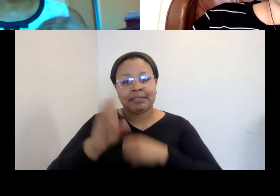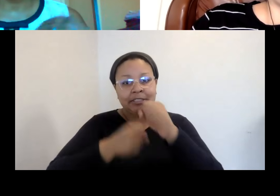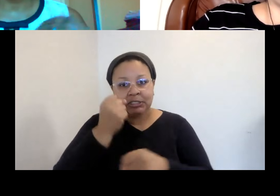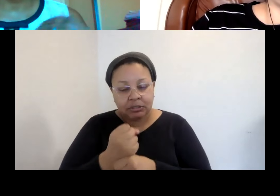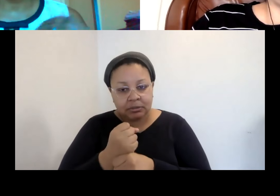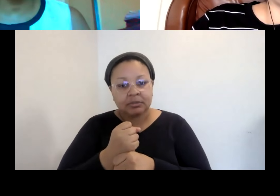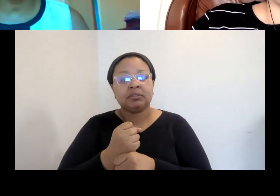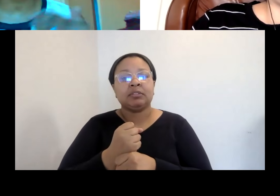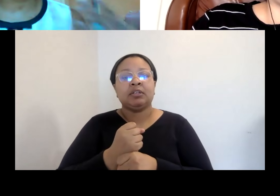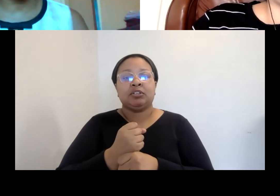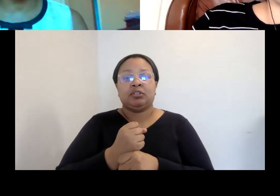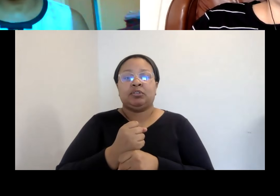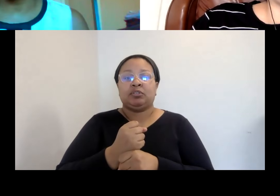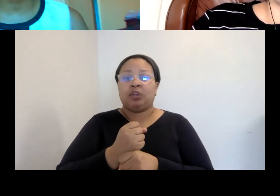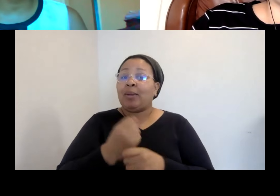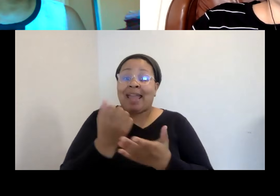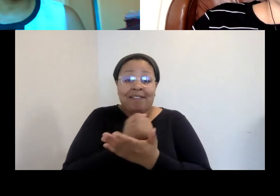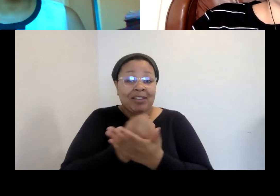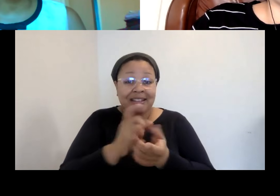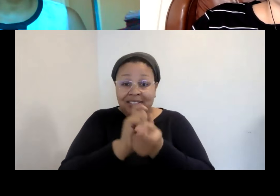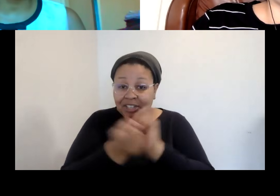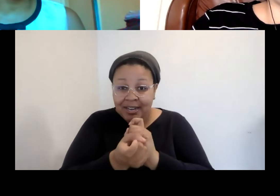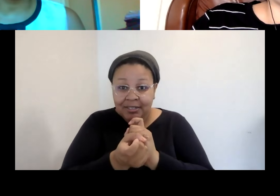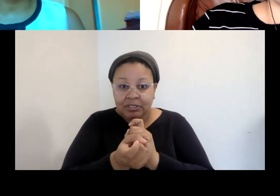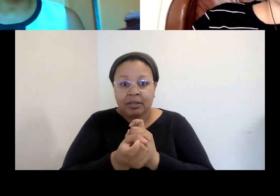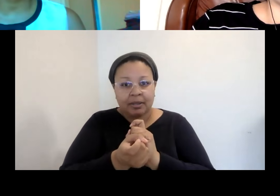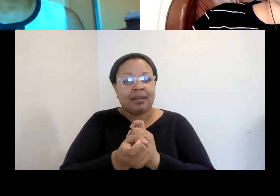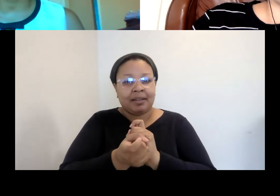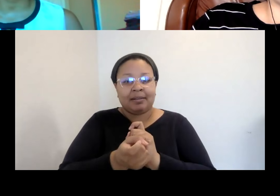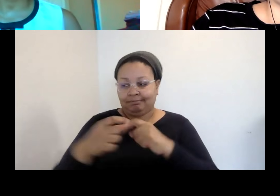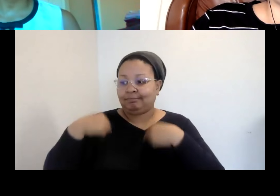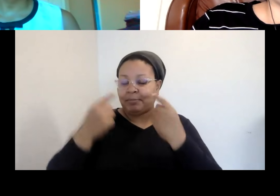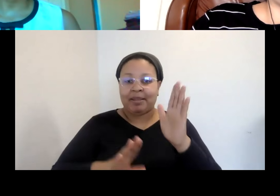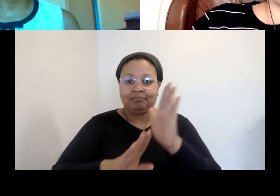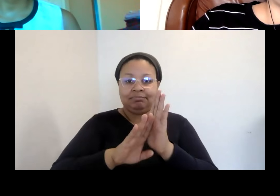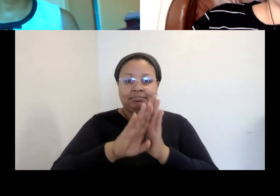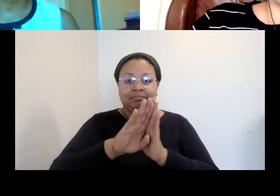when changing, is for the better, not to worry or fear or anything like that.